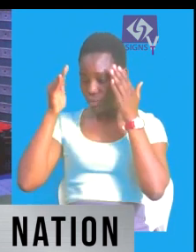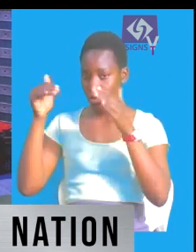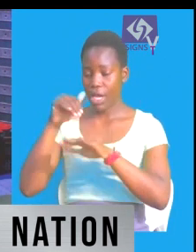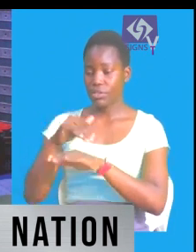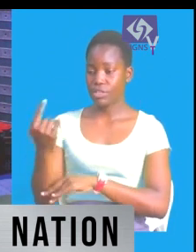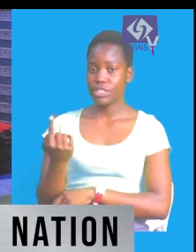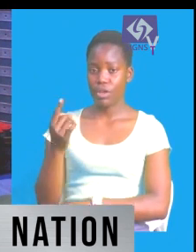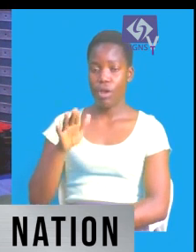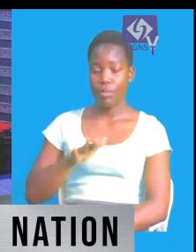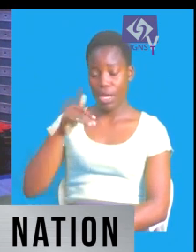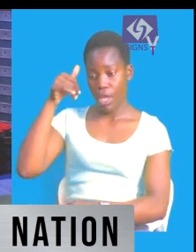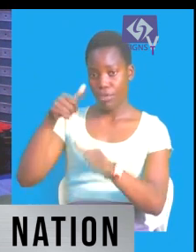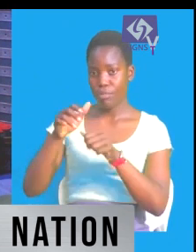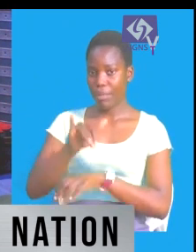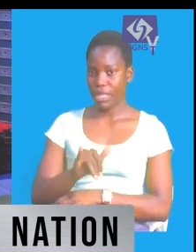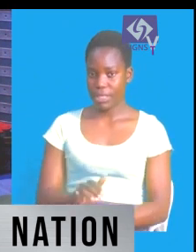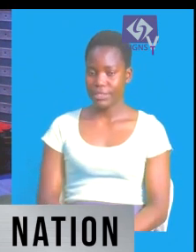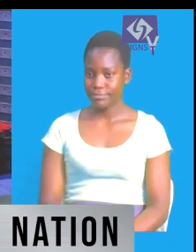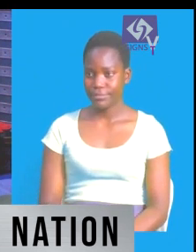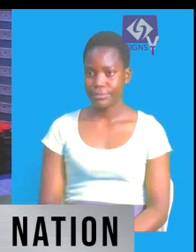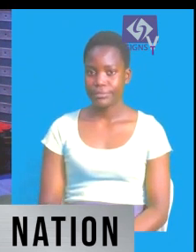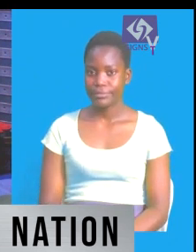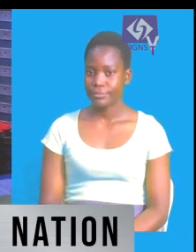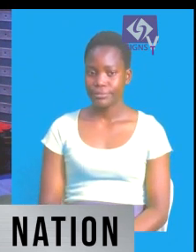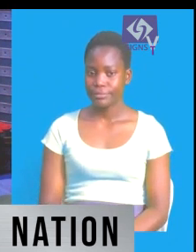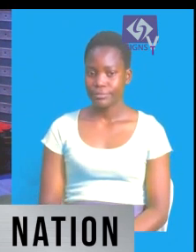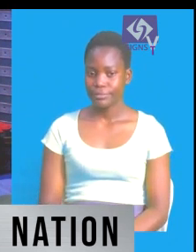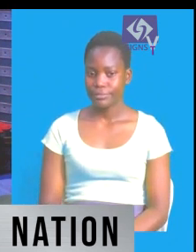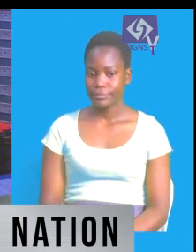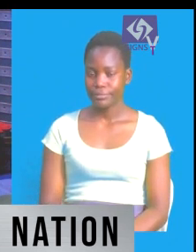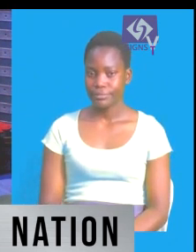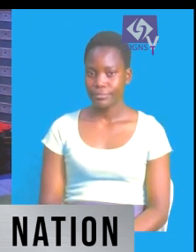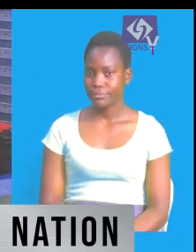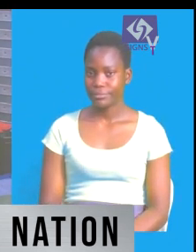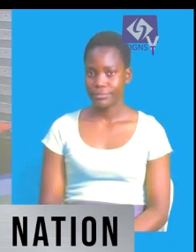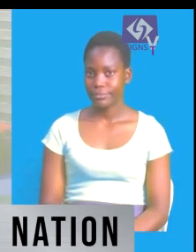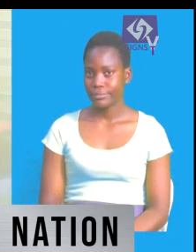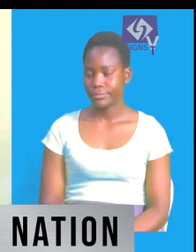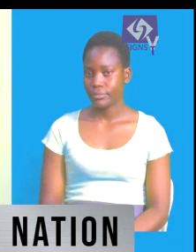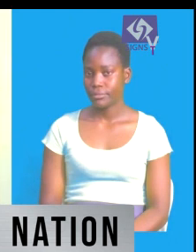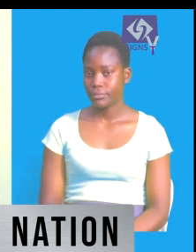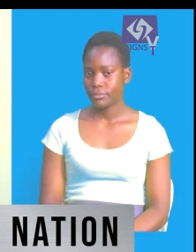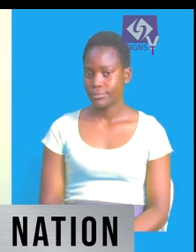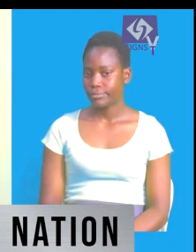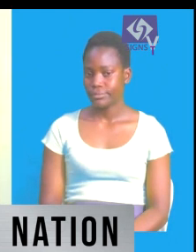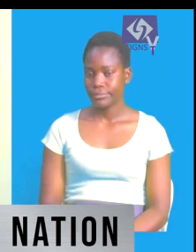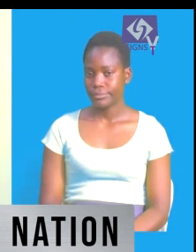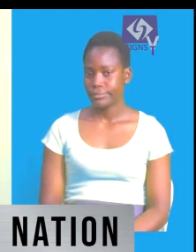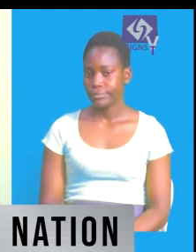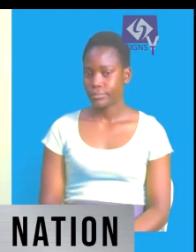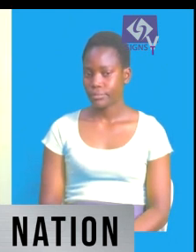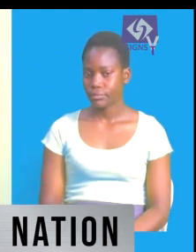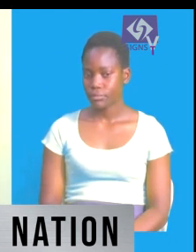I remember that. You remember that? Yes. Yes. Well, Jonah,